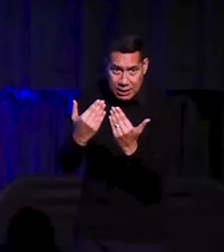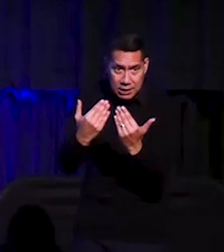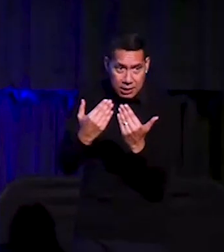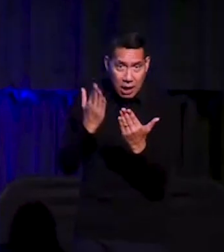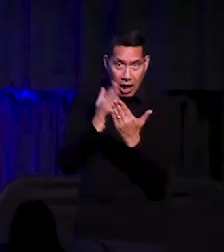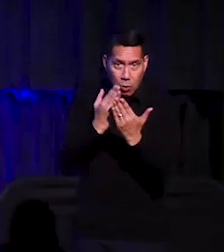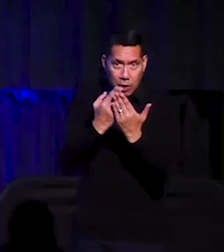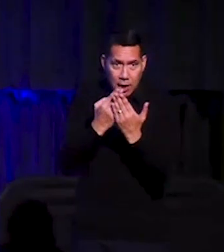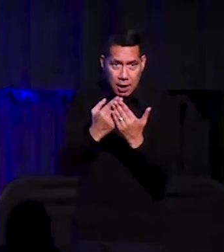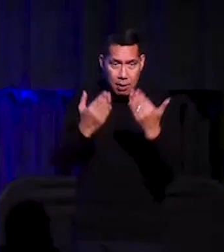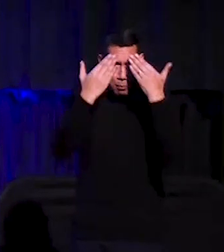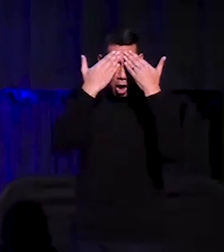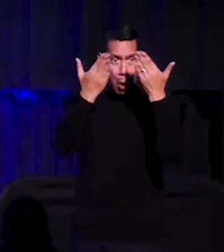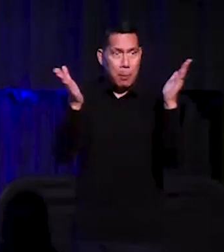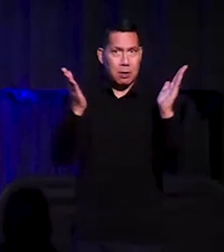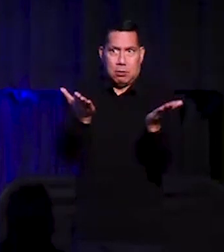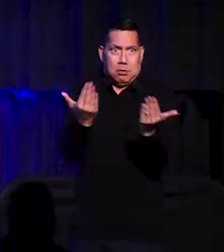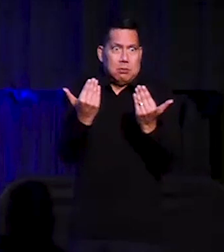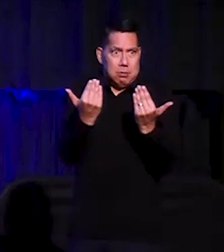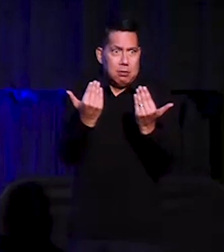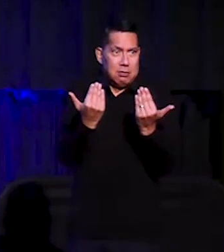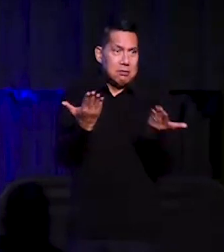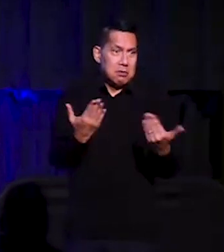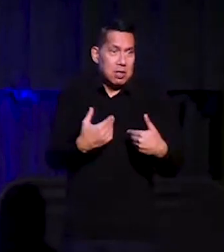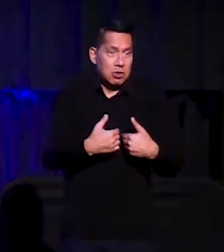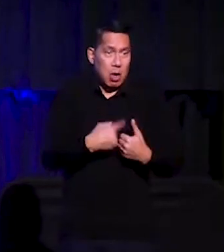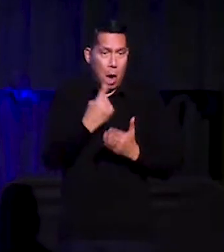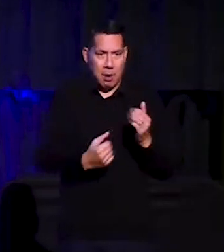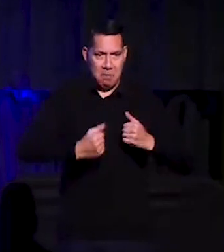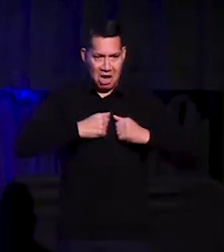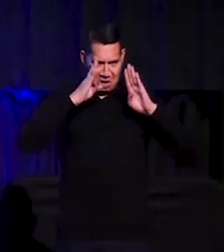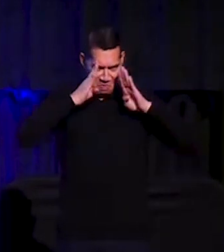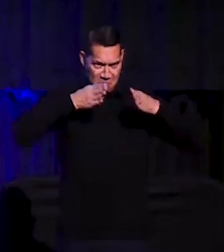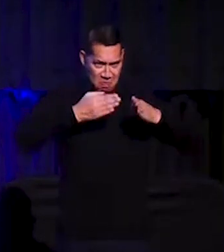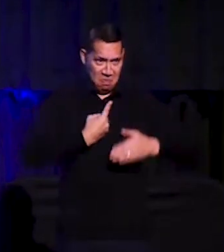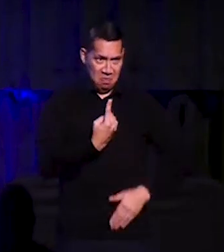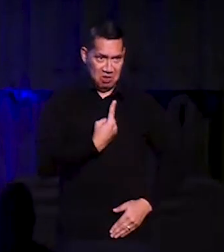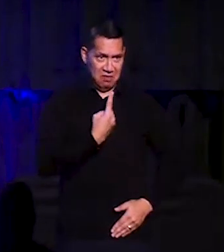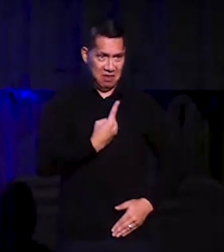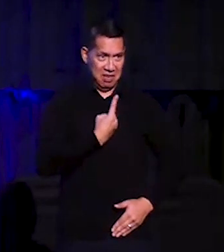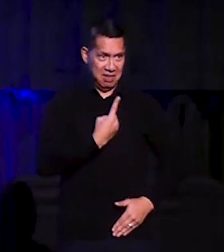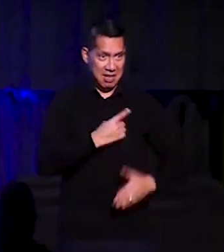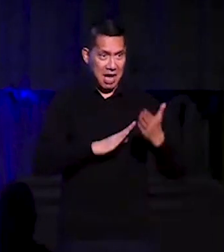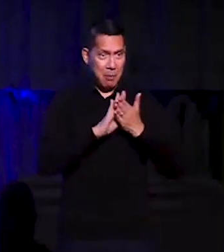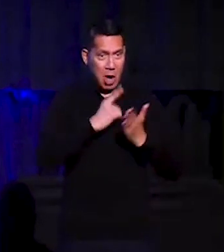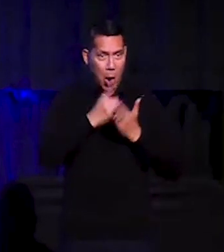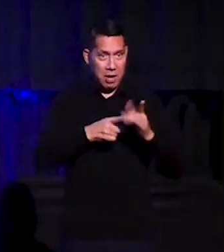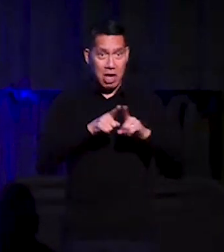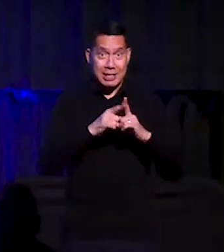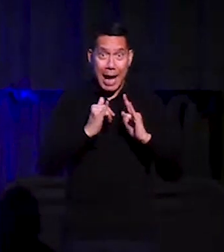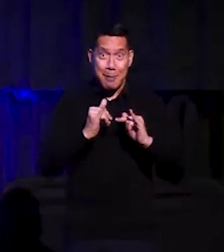deeply. So if we're only relying on our own perspective, we end up designing for a much smaller group, a very